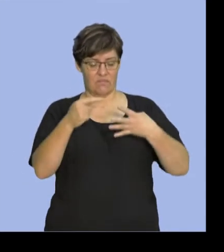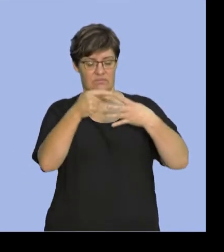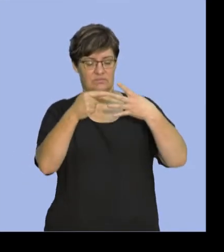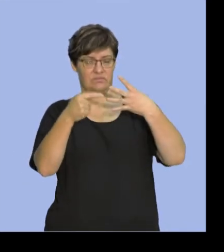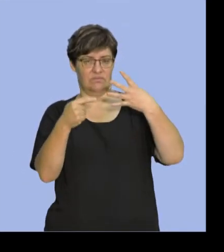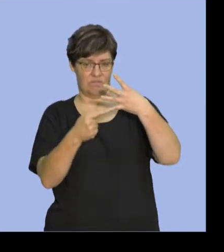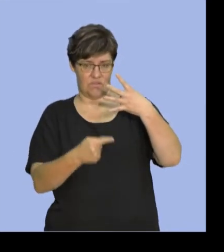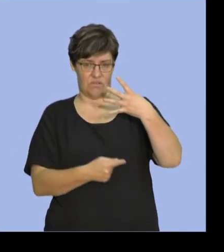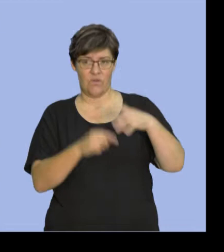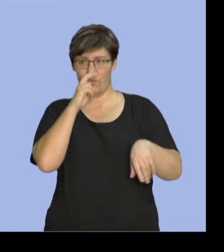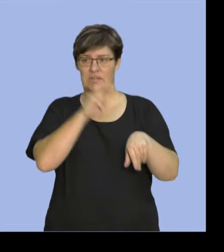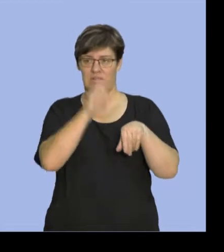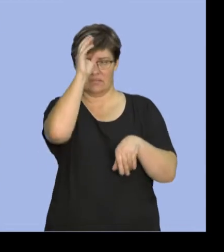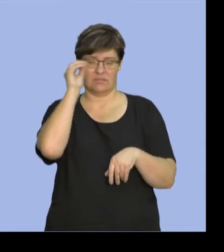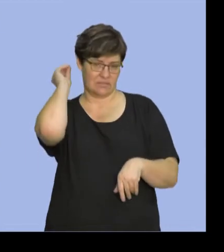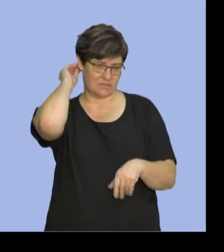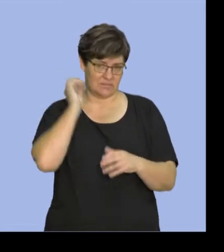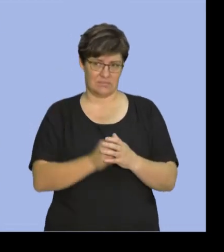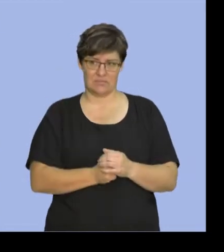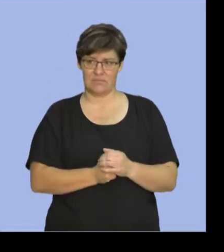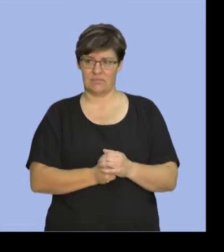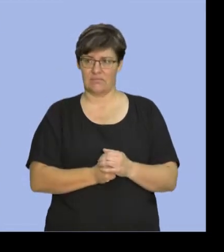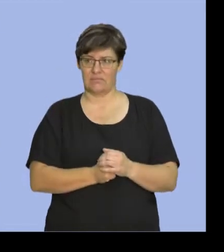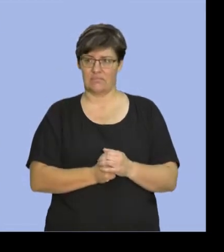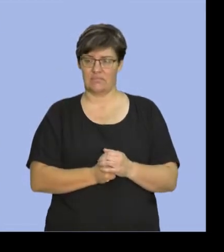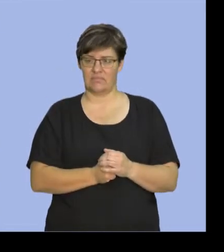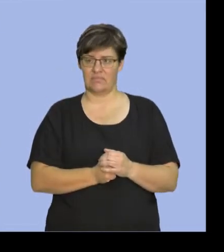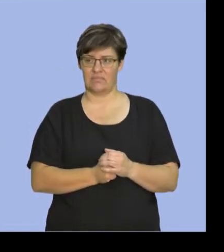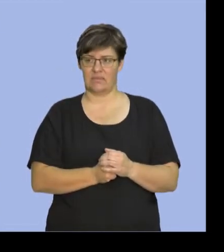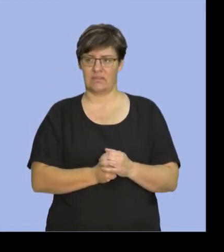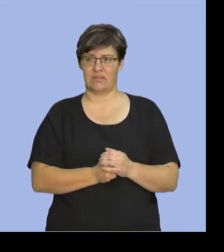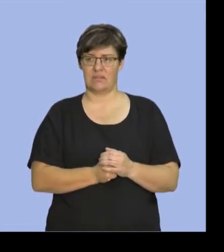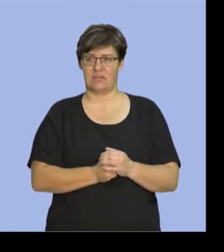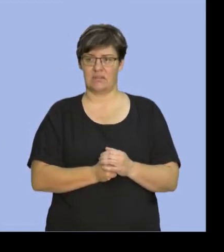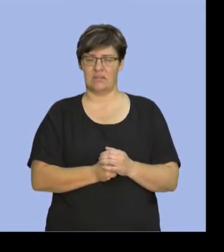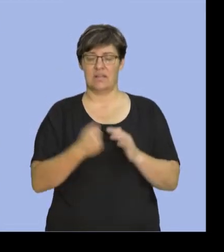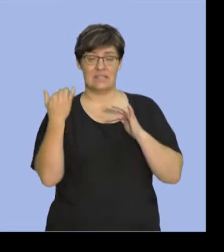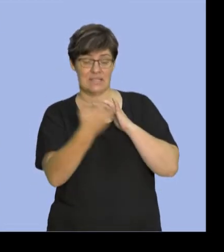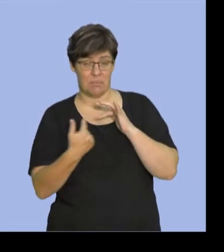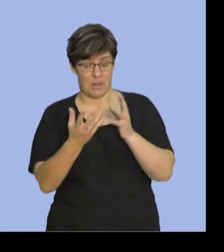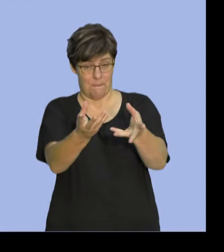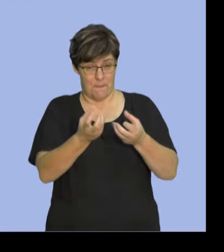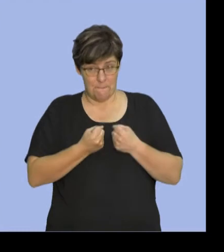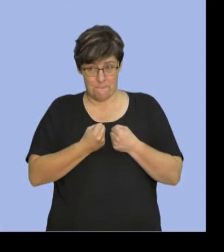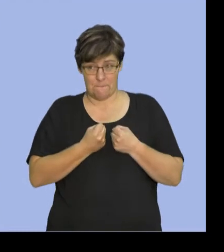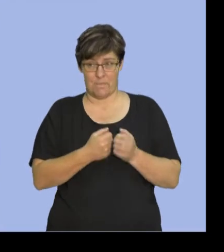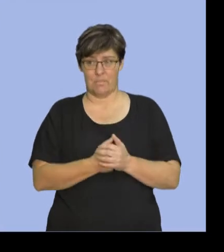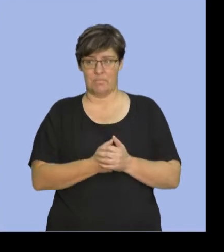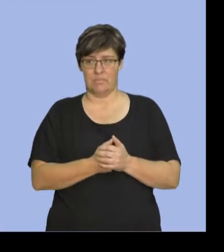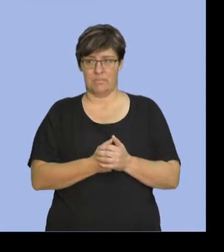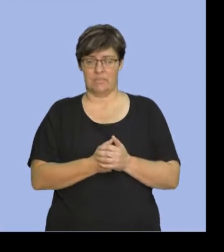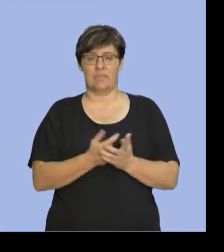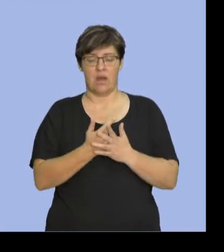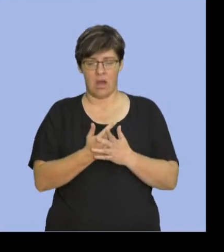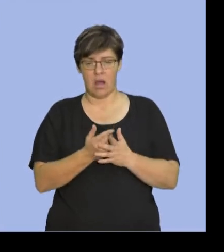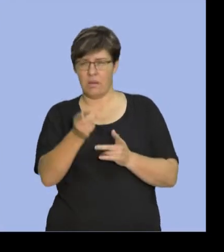that we need to remember. And so I'm going to quickly skip through to that. And it's the stimulus that is received, a sensor